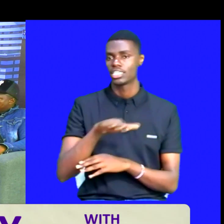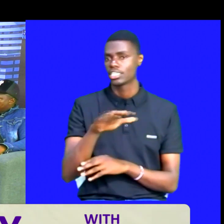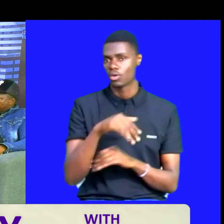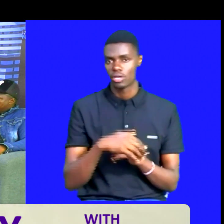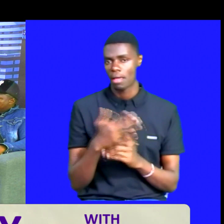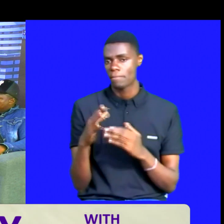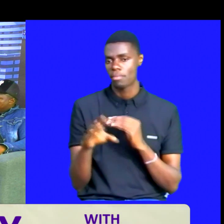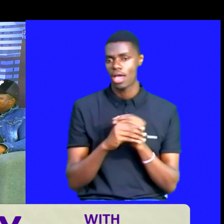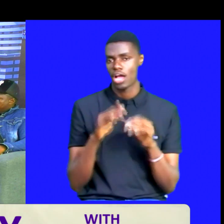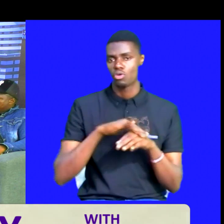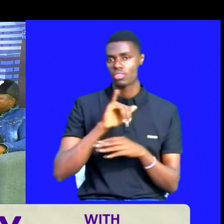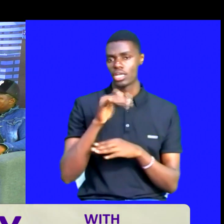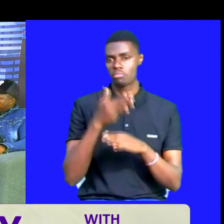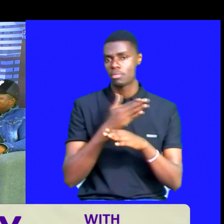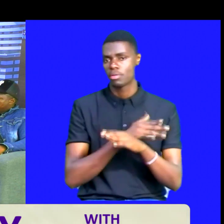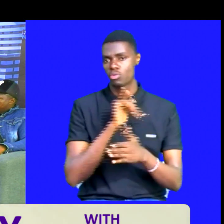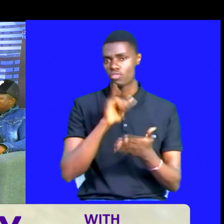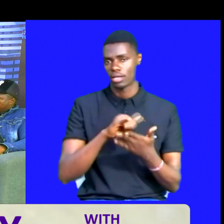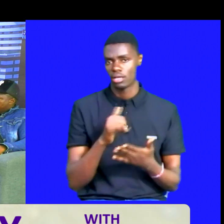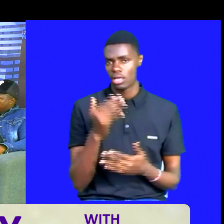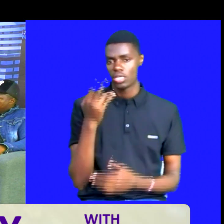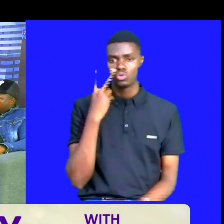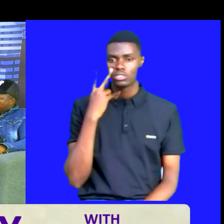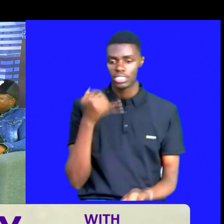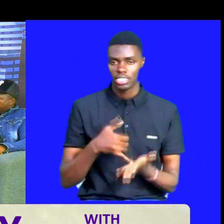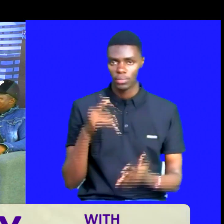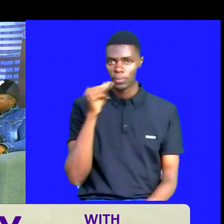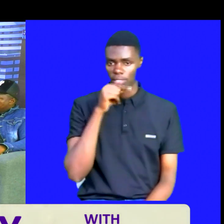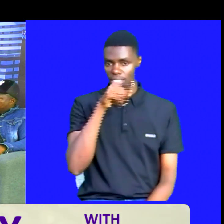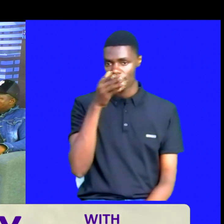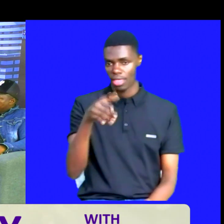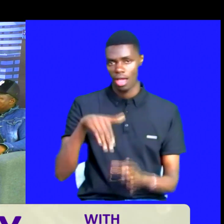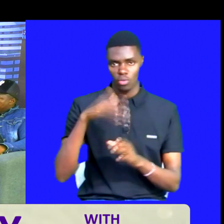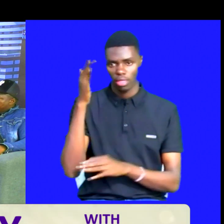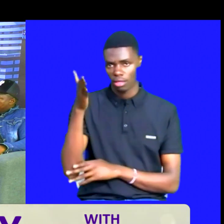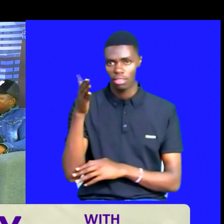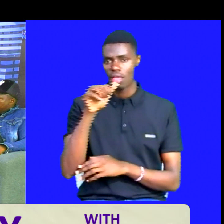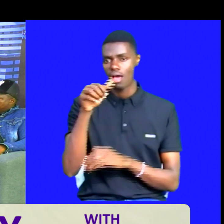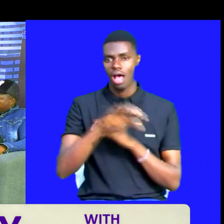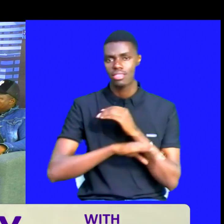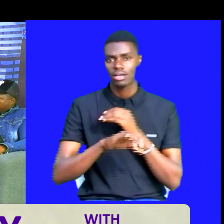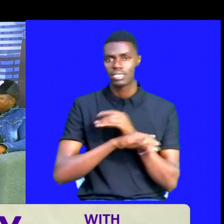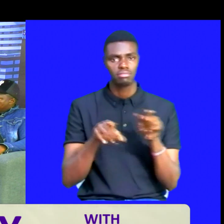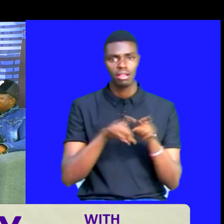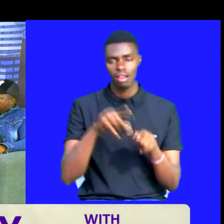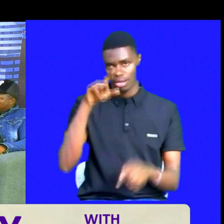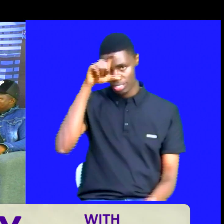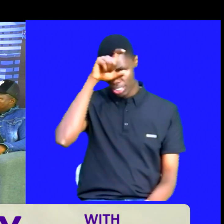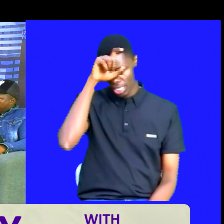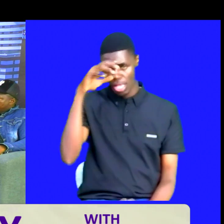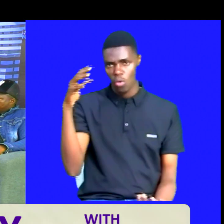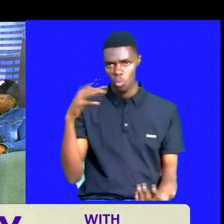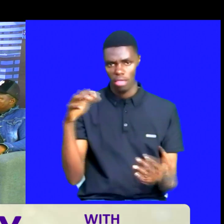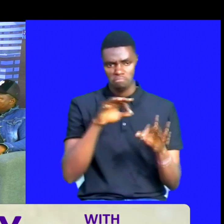can add on that how we should improve on that, because you've seen it all. Umekuwa pale nje, you know, a country like Turkey where facilities